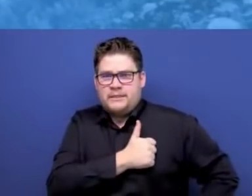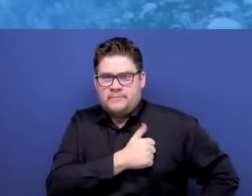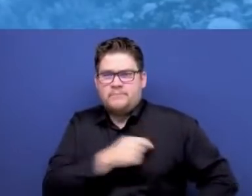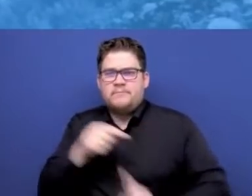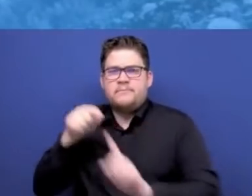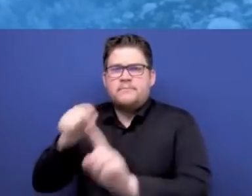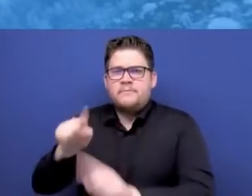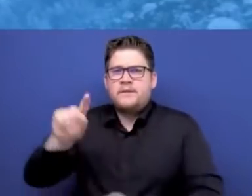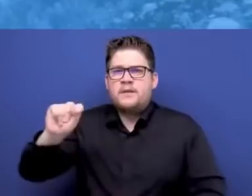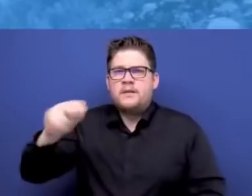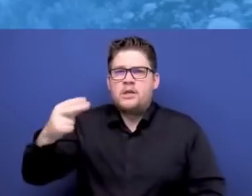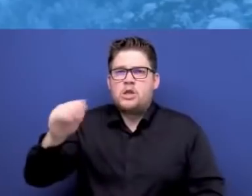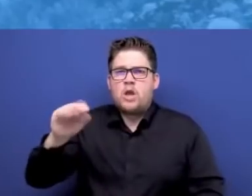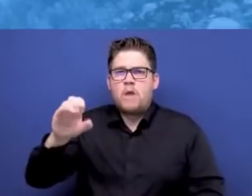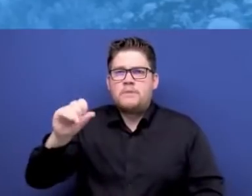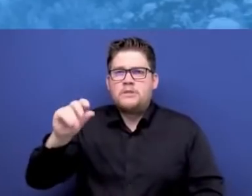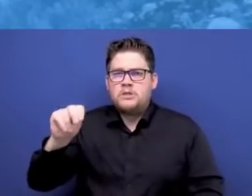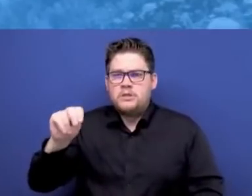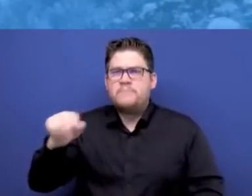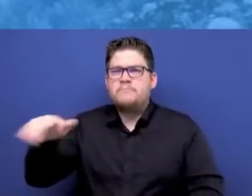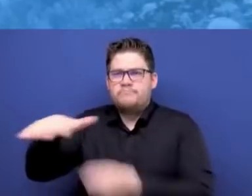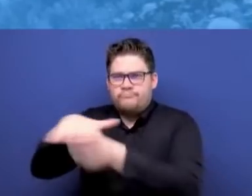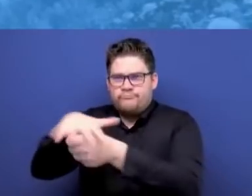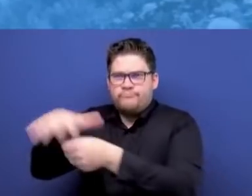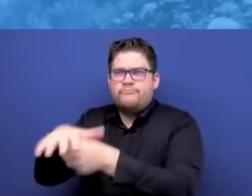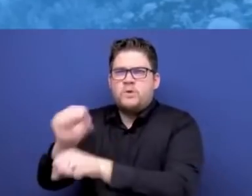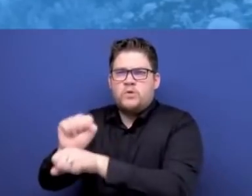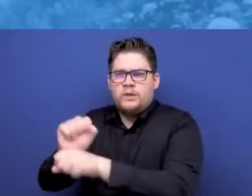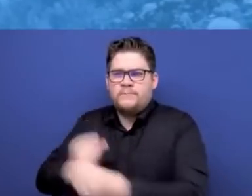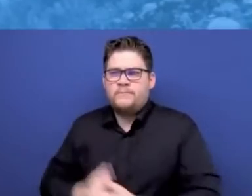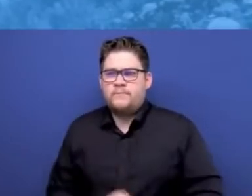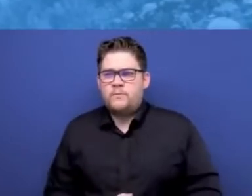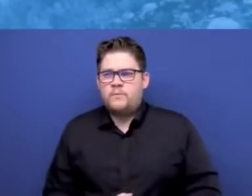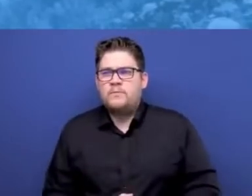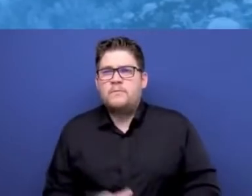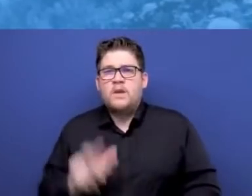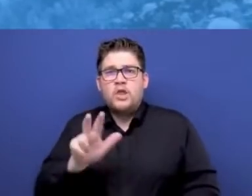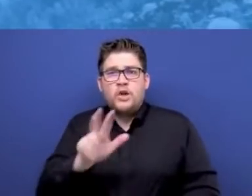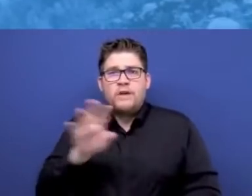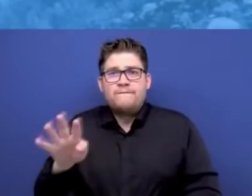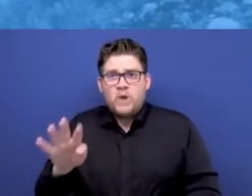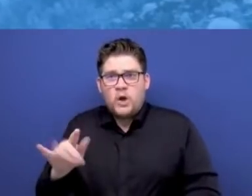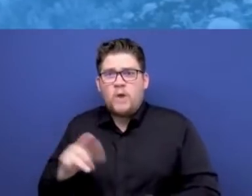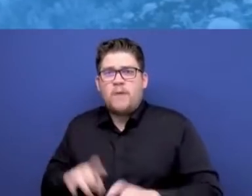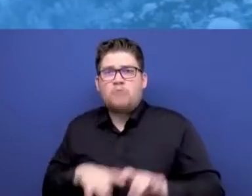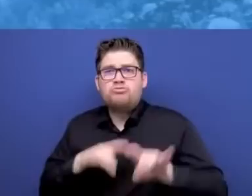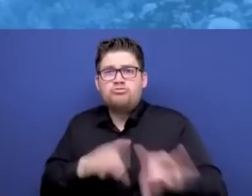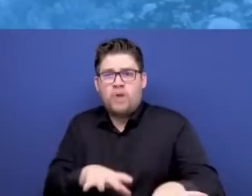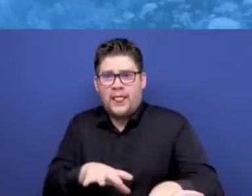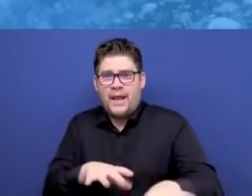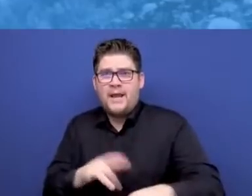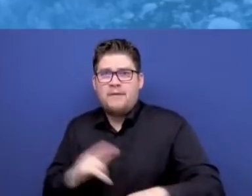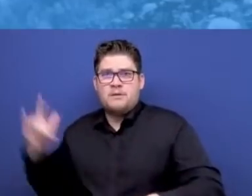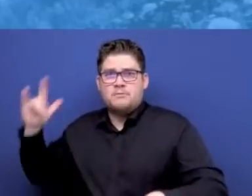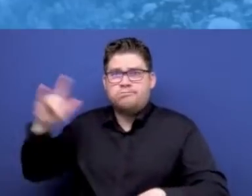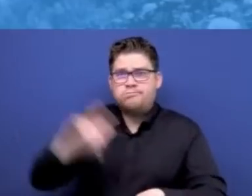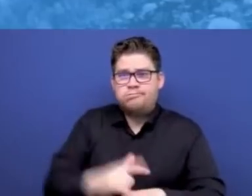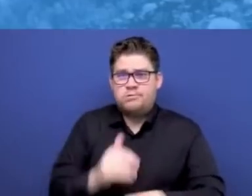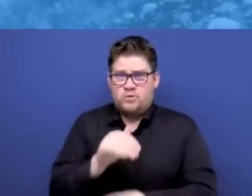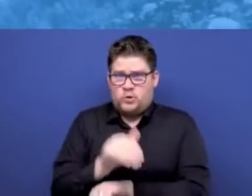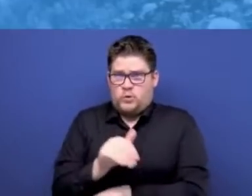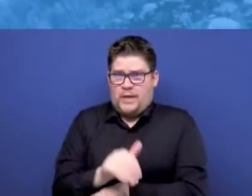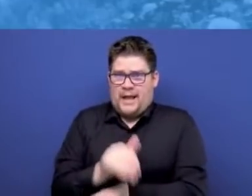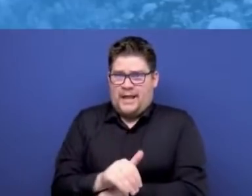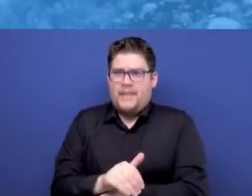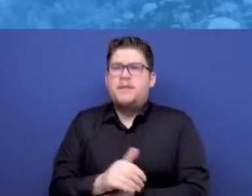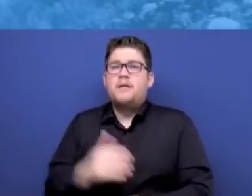then 34 Australian personnel will arrive this evening. They'll be briefed, and they'll be have a bit of a rest period before they're assigned to an incident